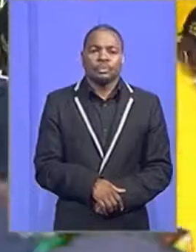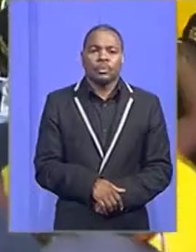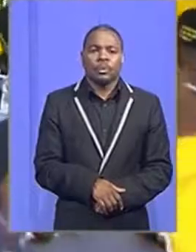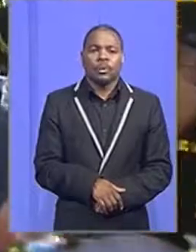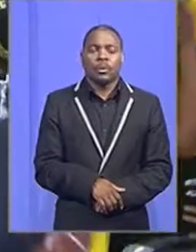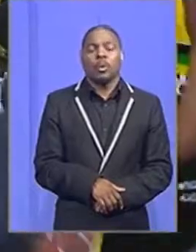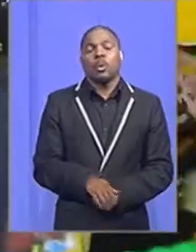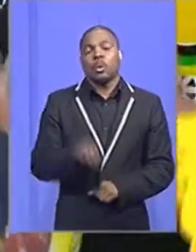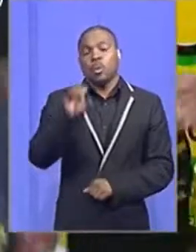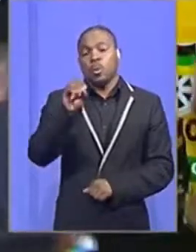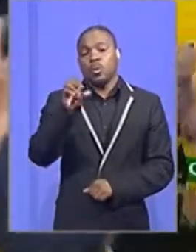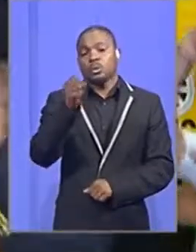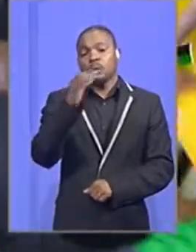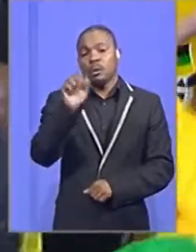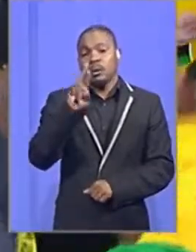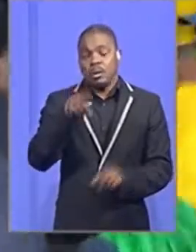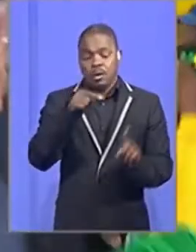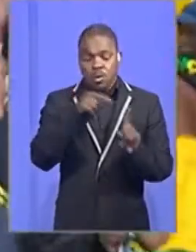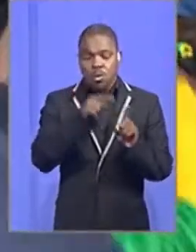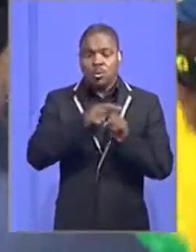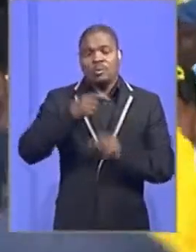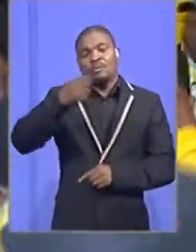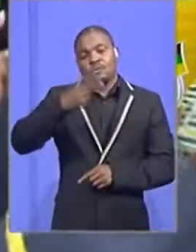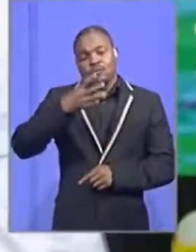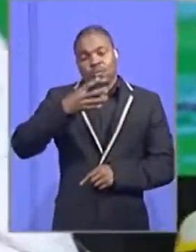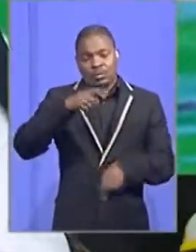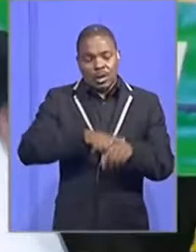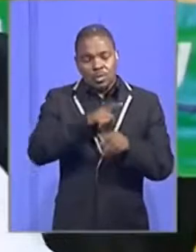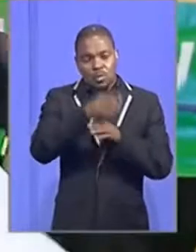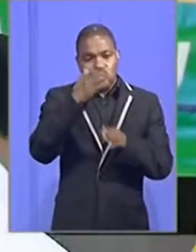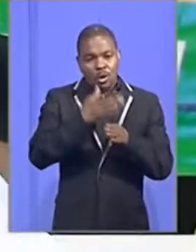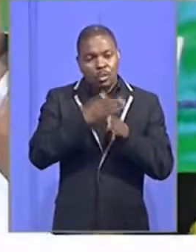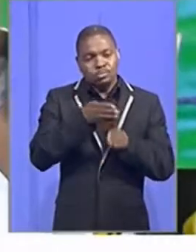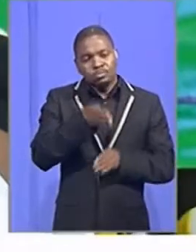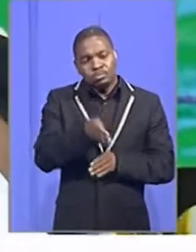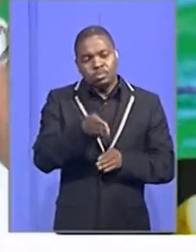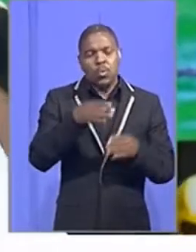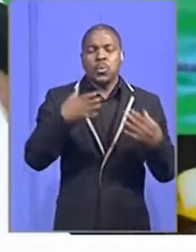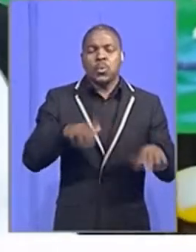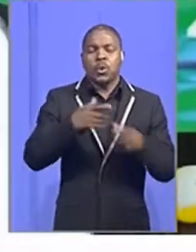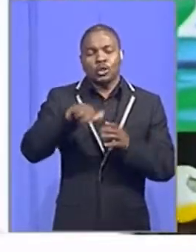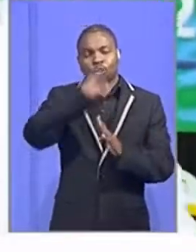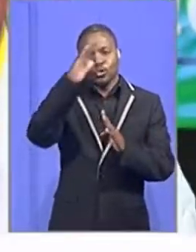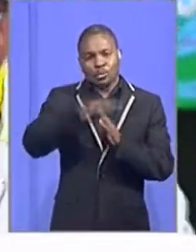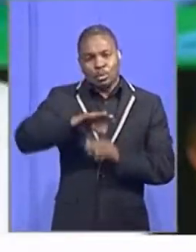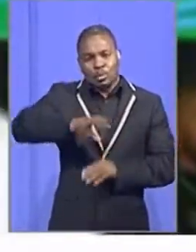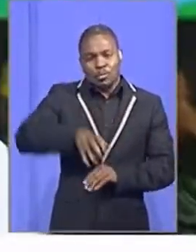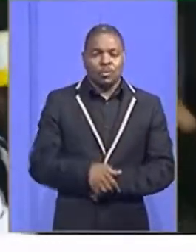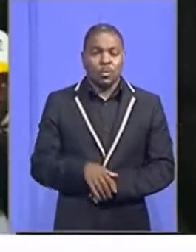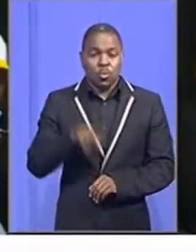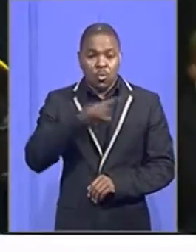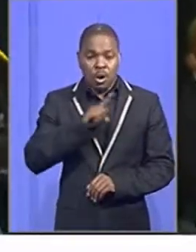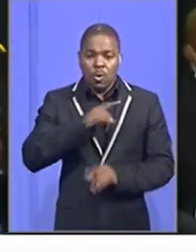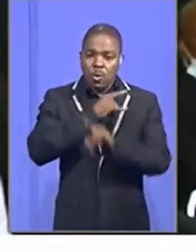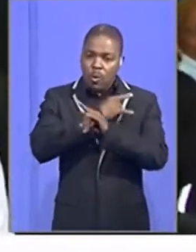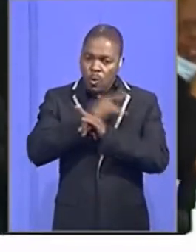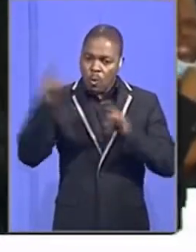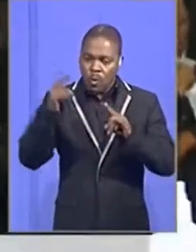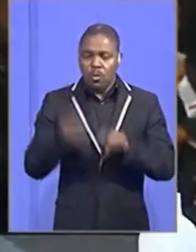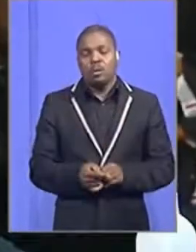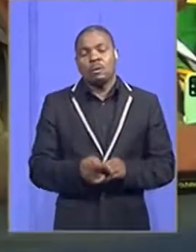Oscar Lubabalo Mabuyane o tlile go dira lekgetho la bone mo diprofenseng di le 5 tse di kwa godimo. Se ke morago go fenya maemo ka diboutu di